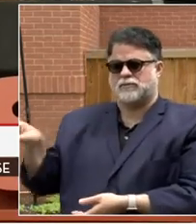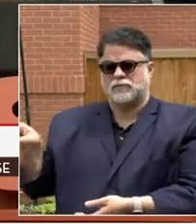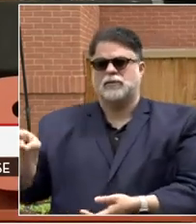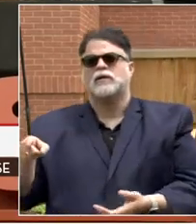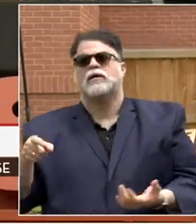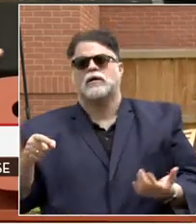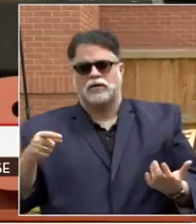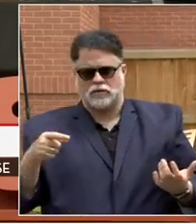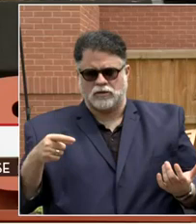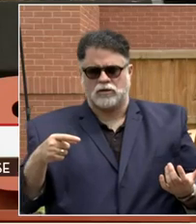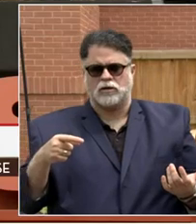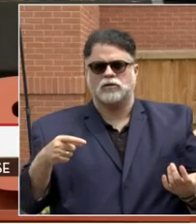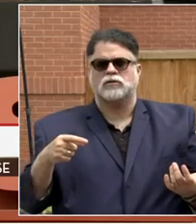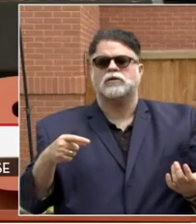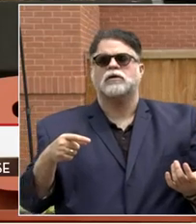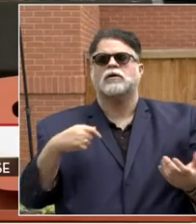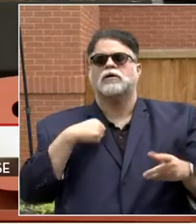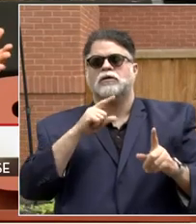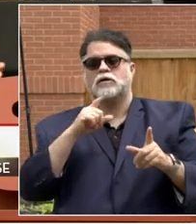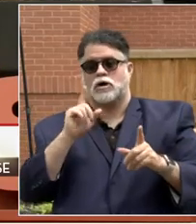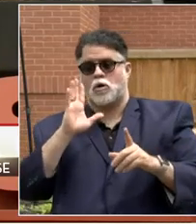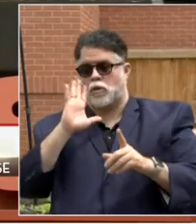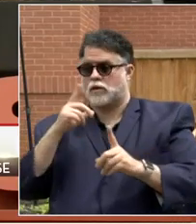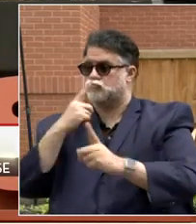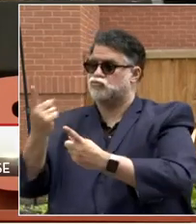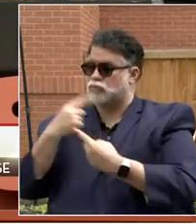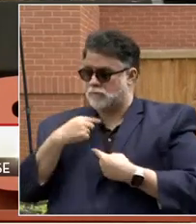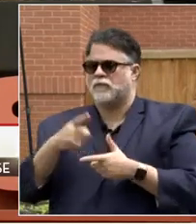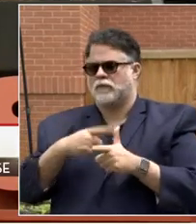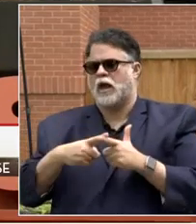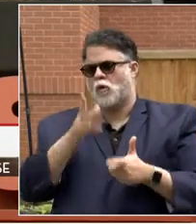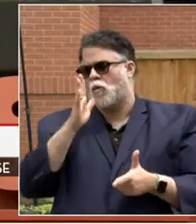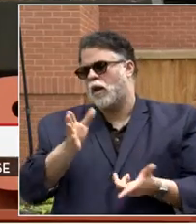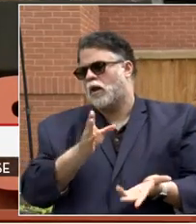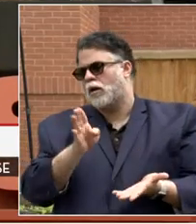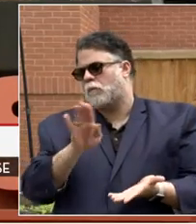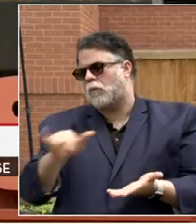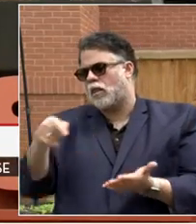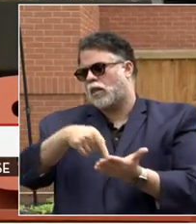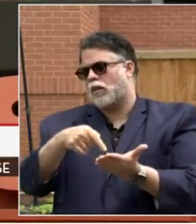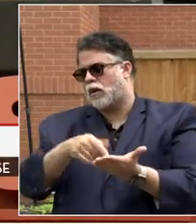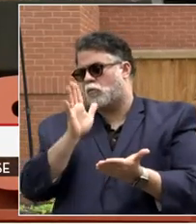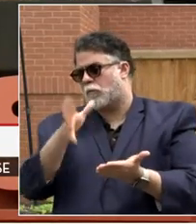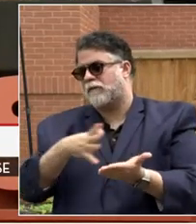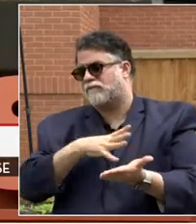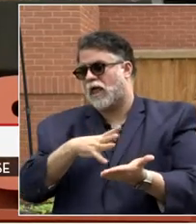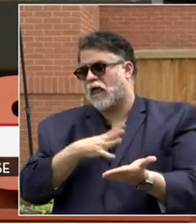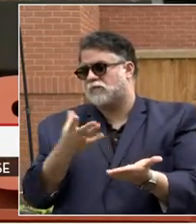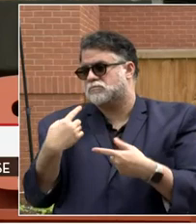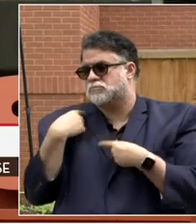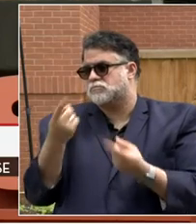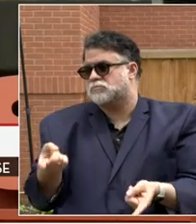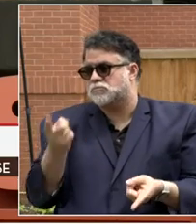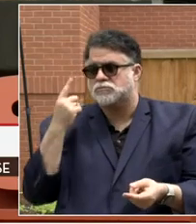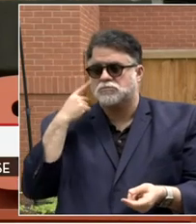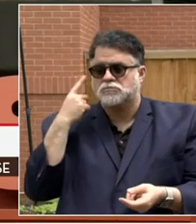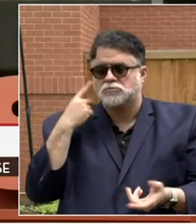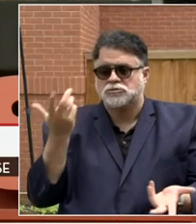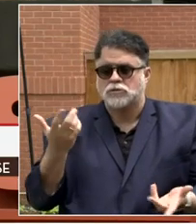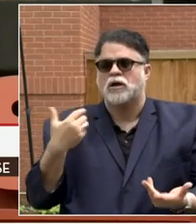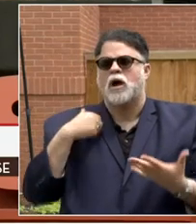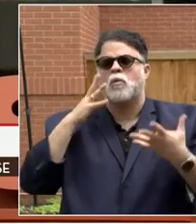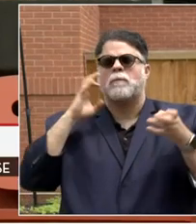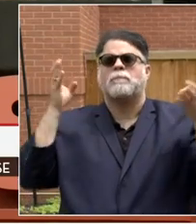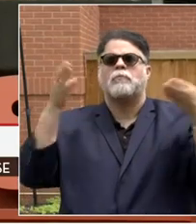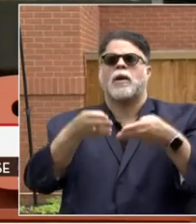report and created a bill, which would be fine. I have said that I wanted to spend a little bit more time trying